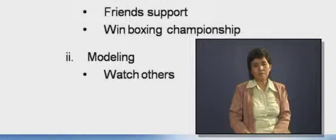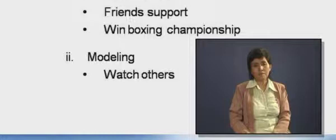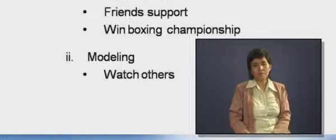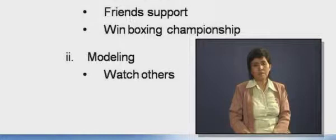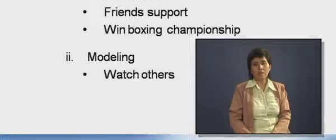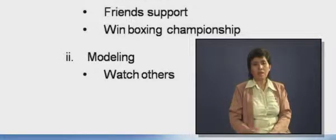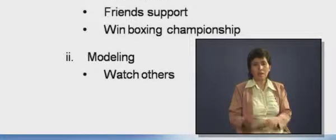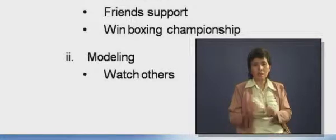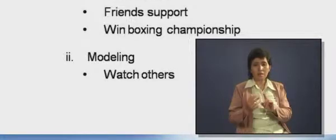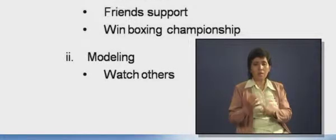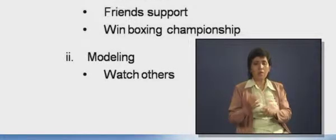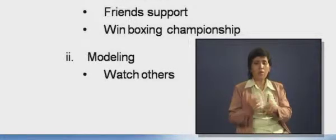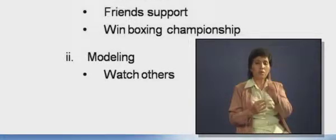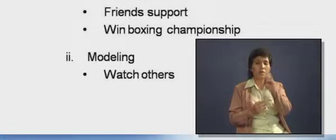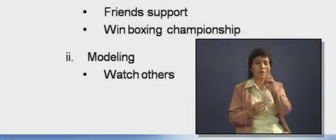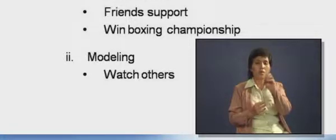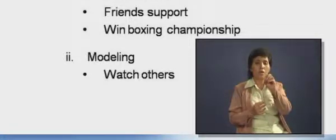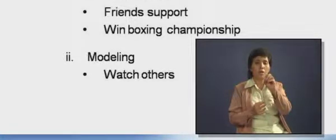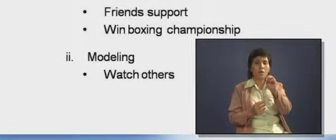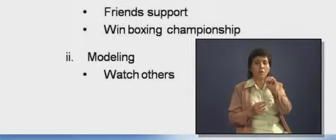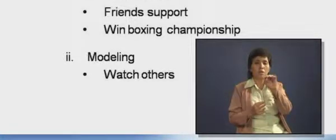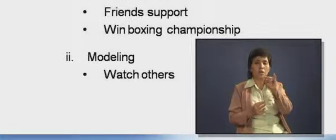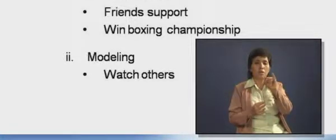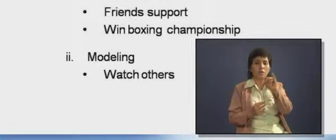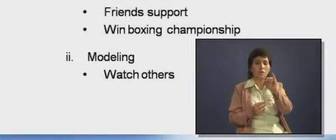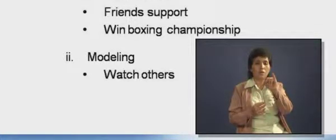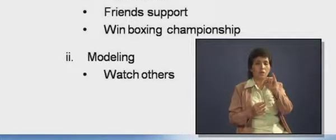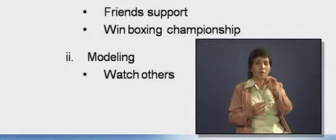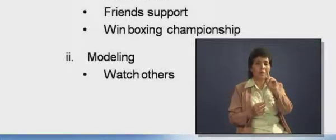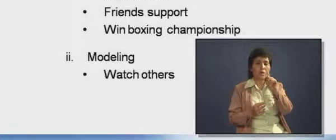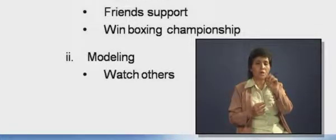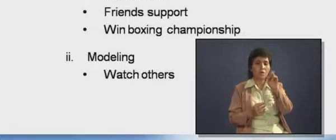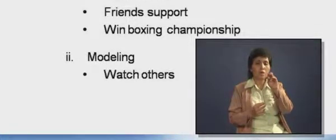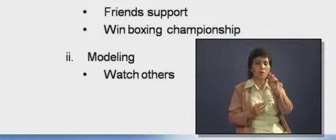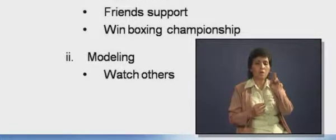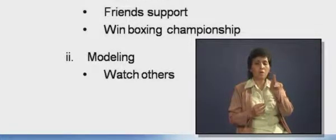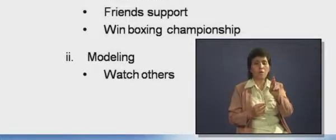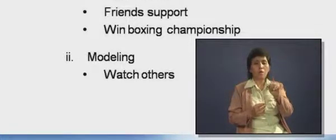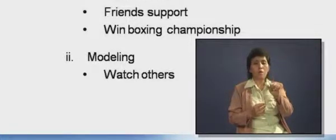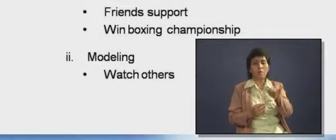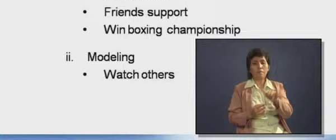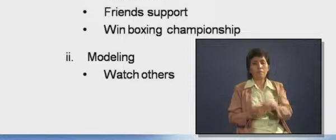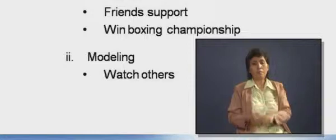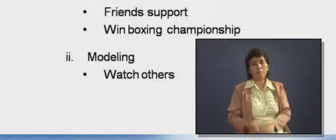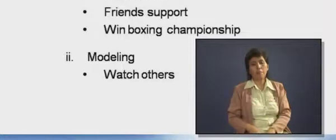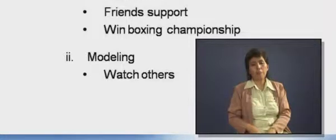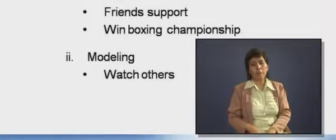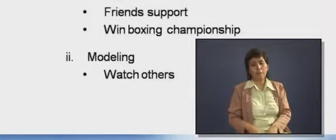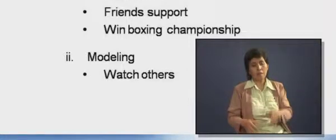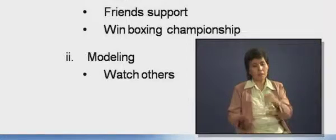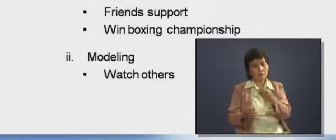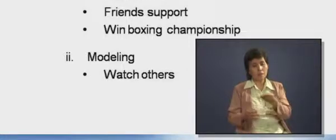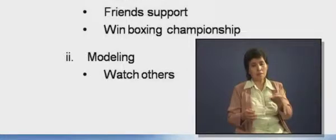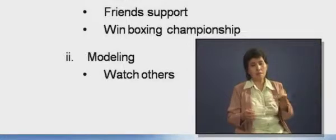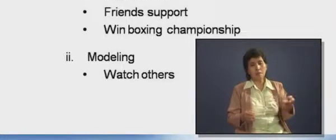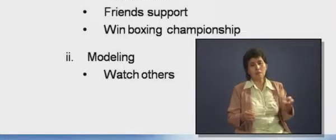Last one is the learning theories. Some people became aggressive because they learned through that. And the things